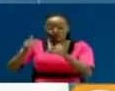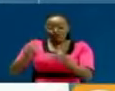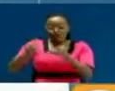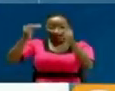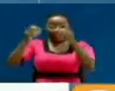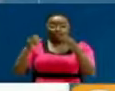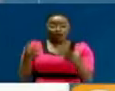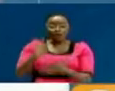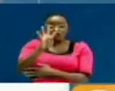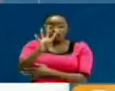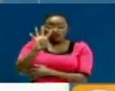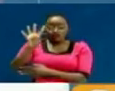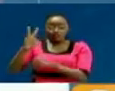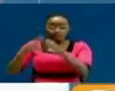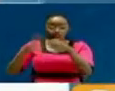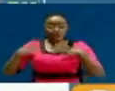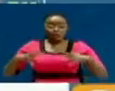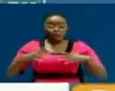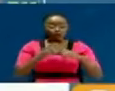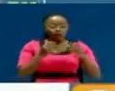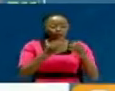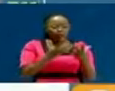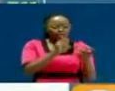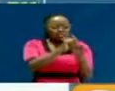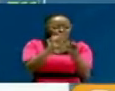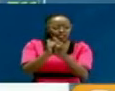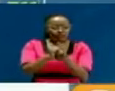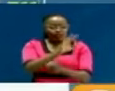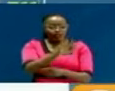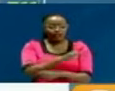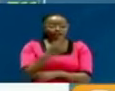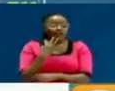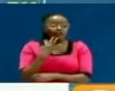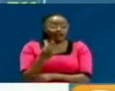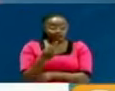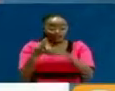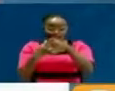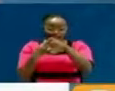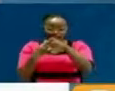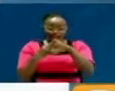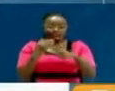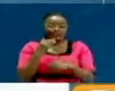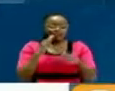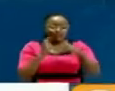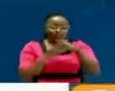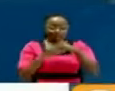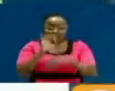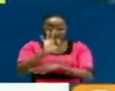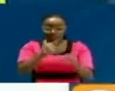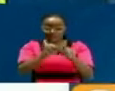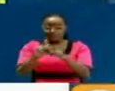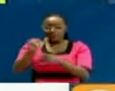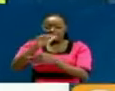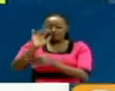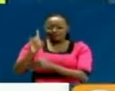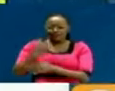infections at 447 from a sample size of 3,803. Nairobi Metropolis remaining the epicenter with